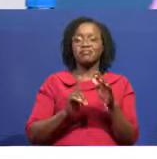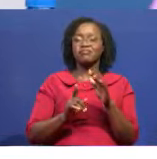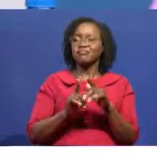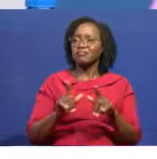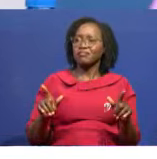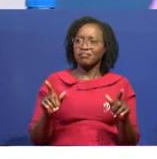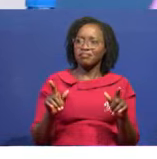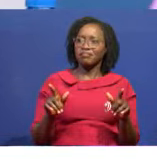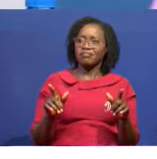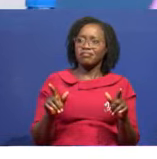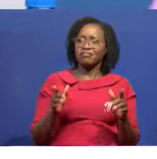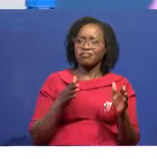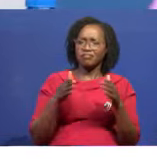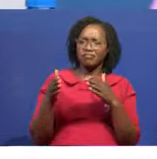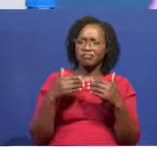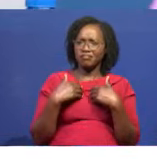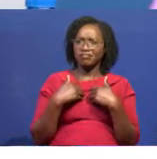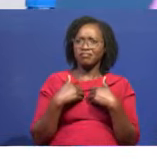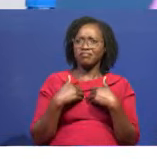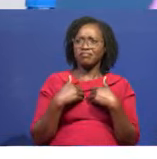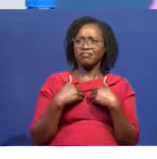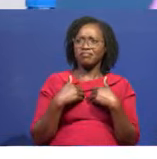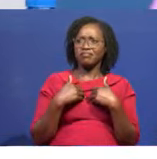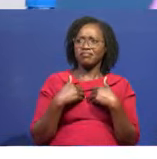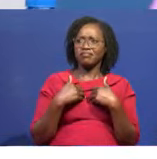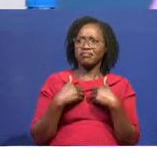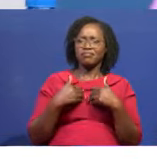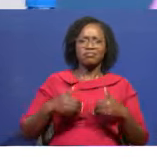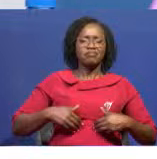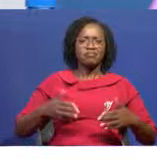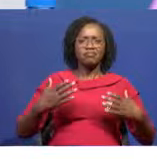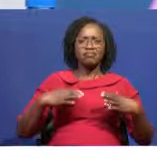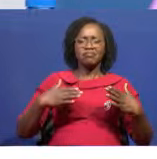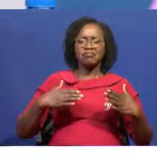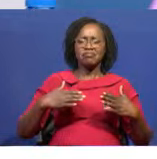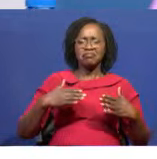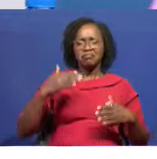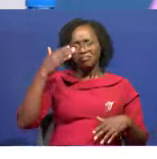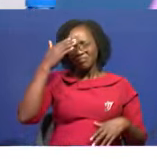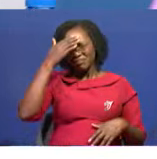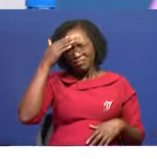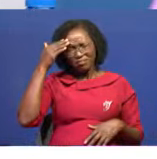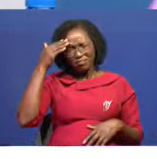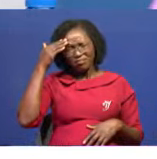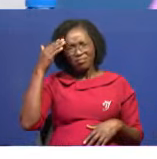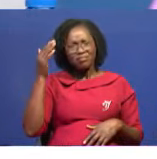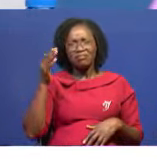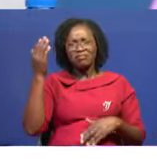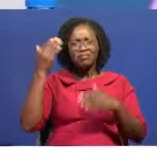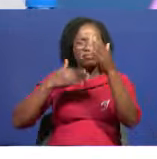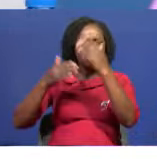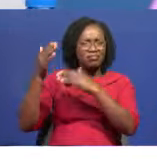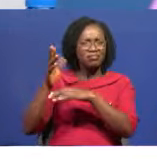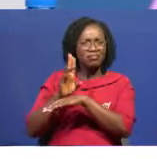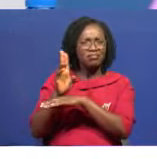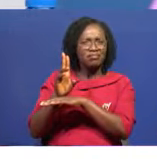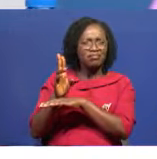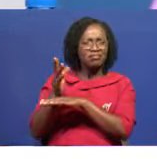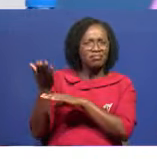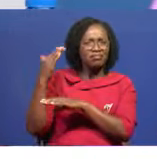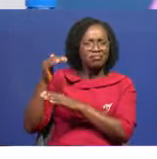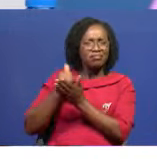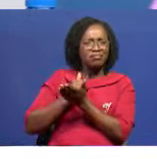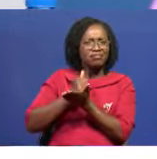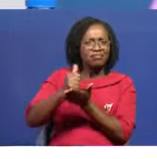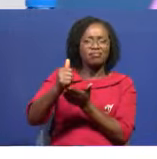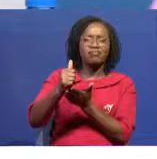Lands had an opportunity to get in a lot of the young people. I don't remember whether they had used some university at some point to scan